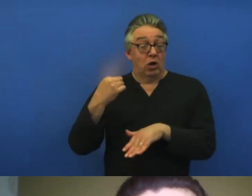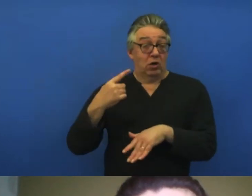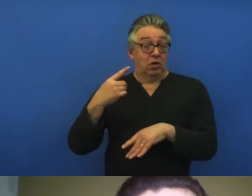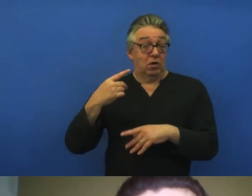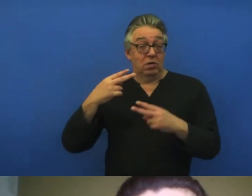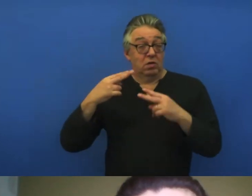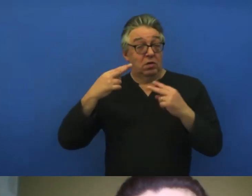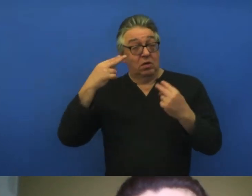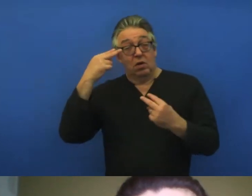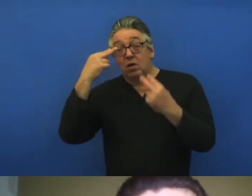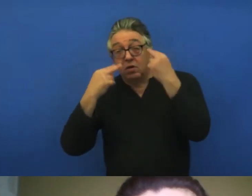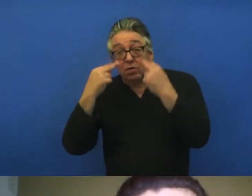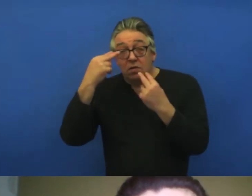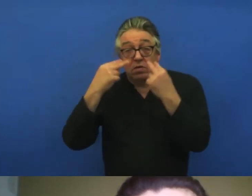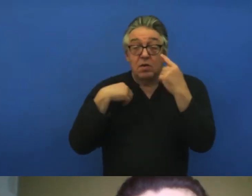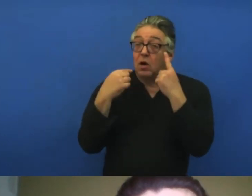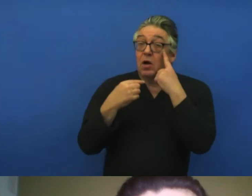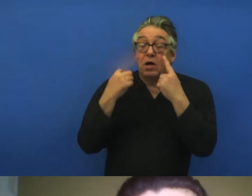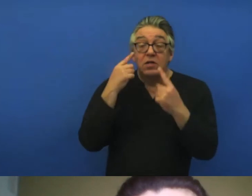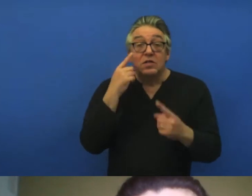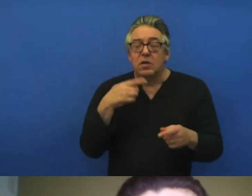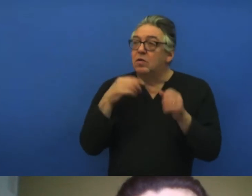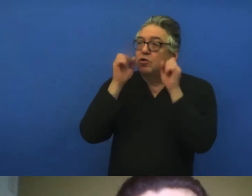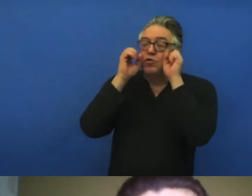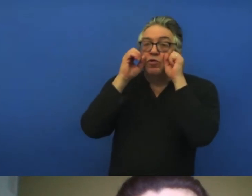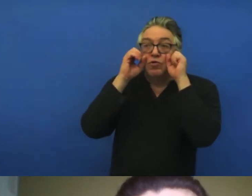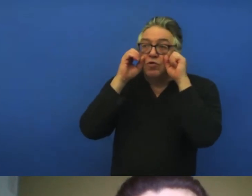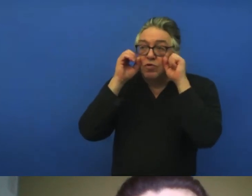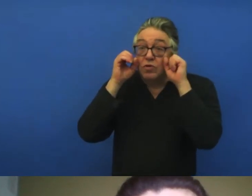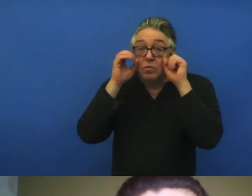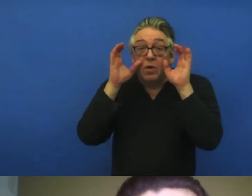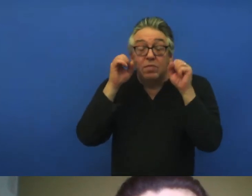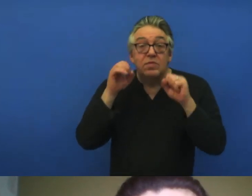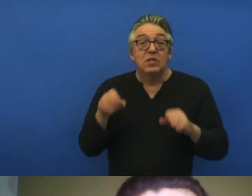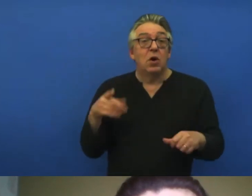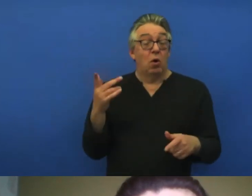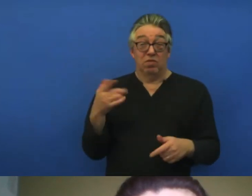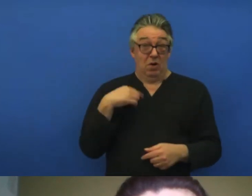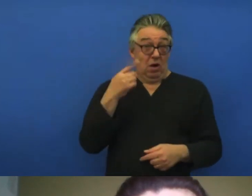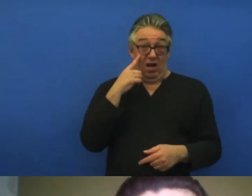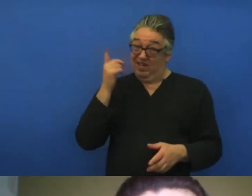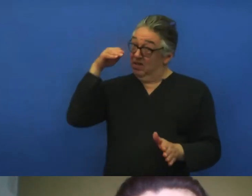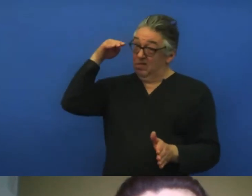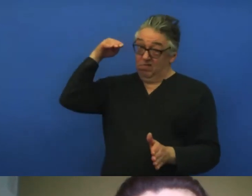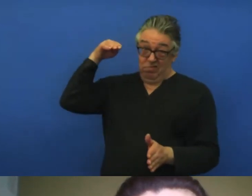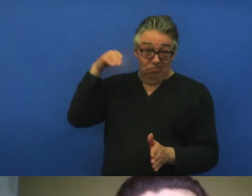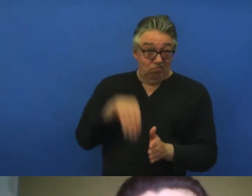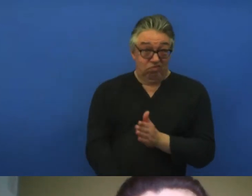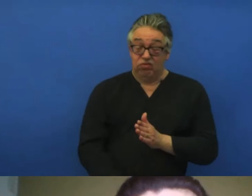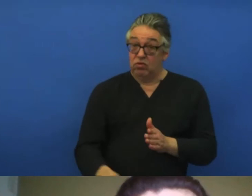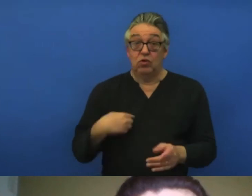I was surprised to see how much my condition had deteriorated.